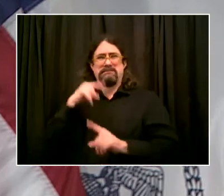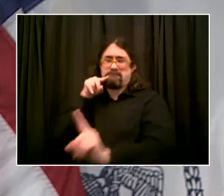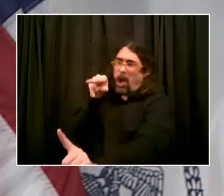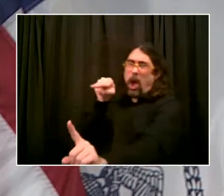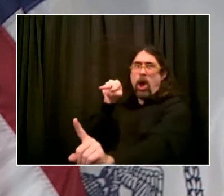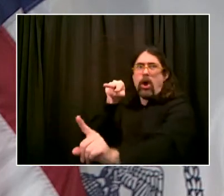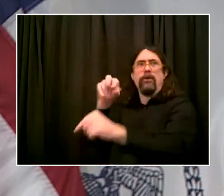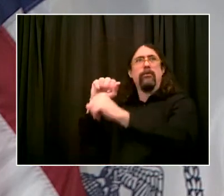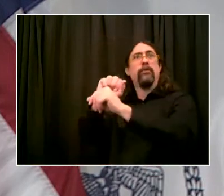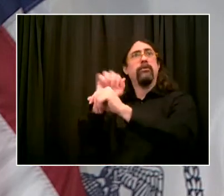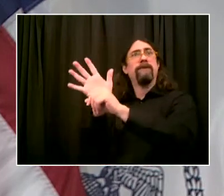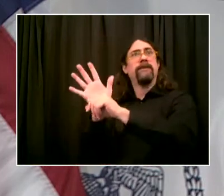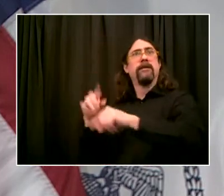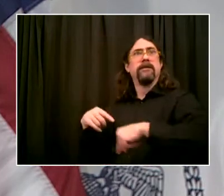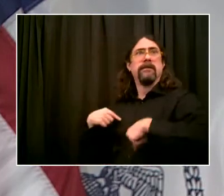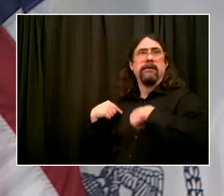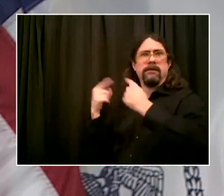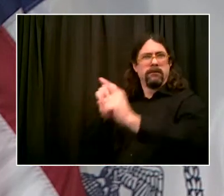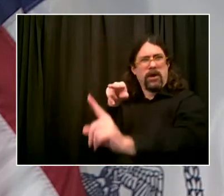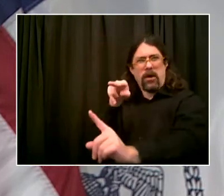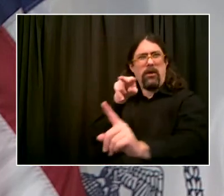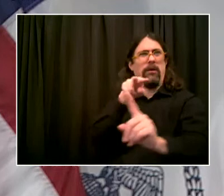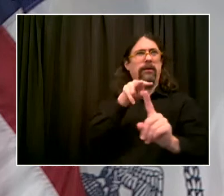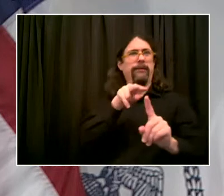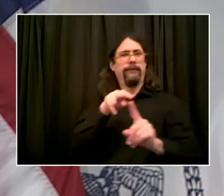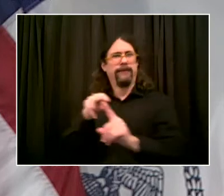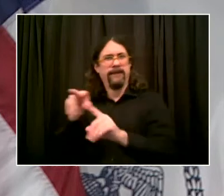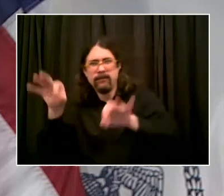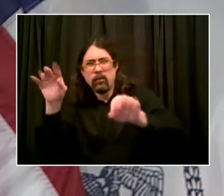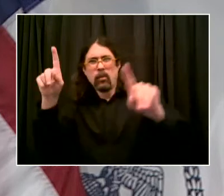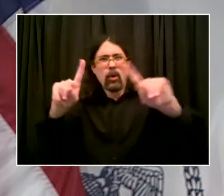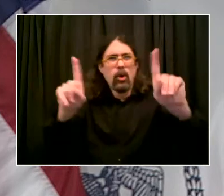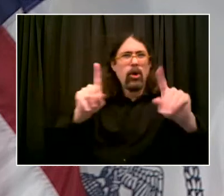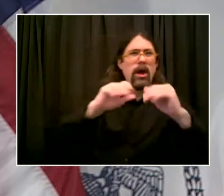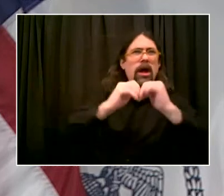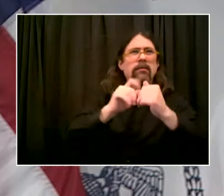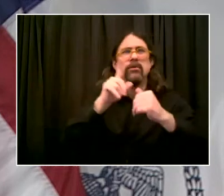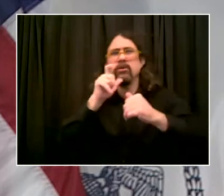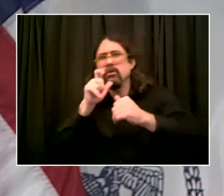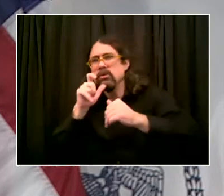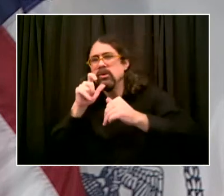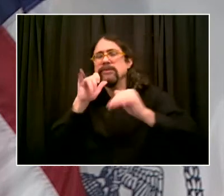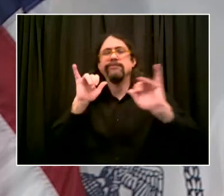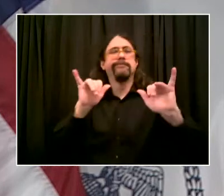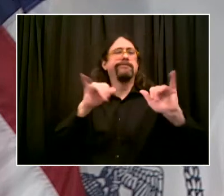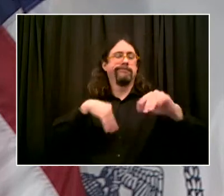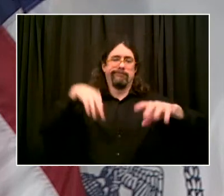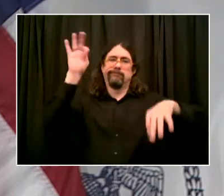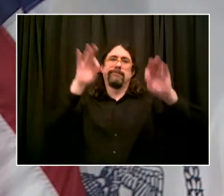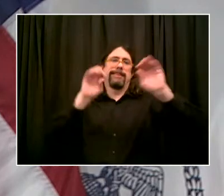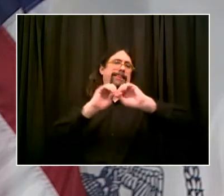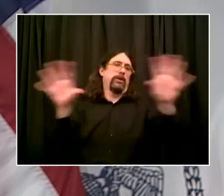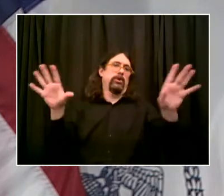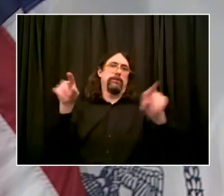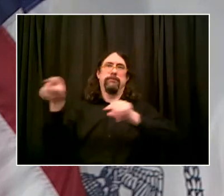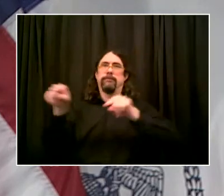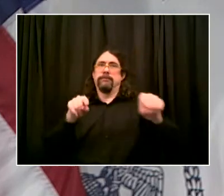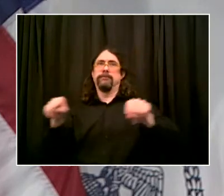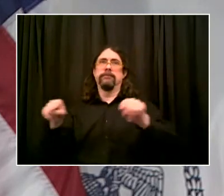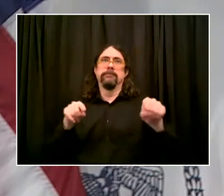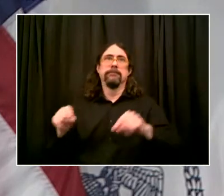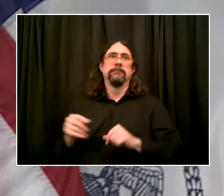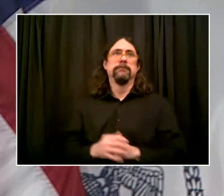of understandable distrust and hesitancy towards vaccination. All of these pieces have to be